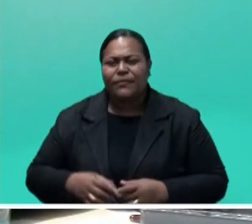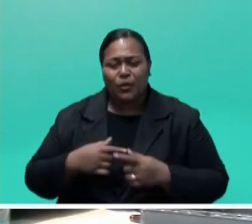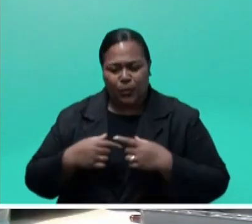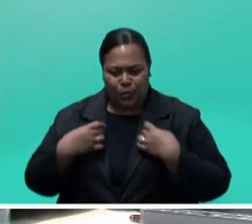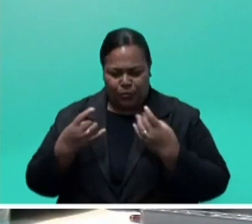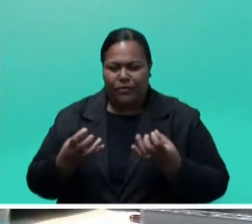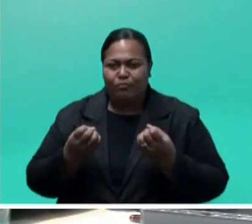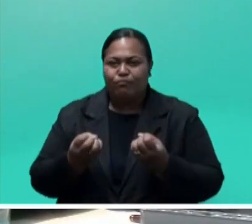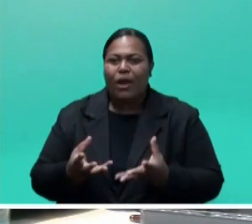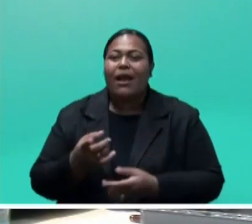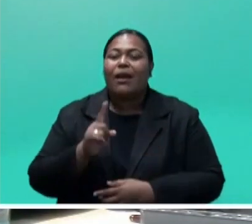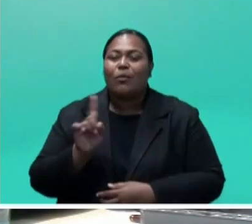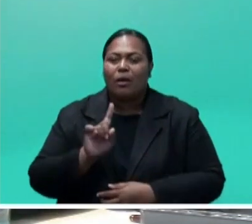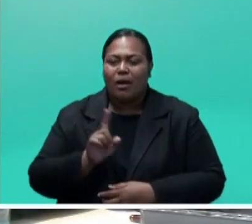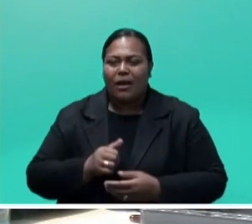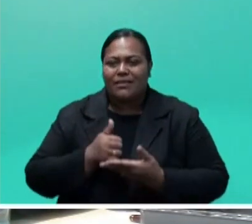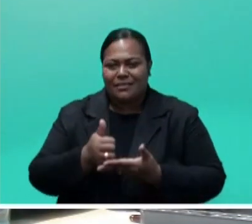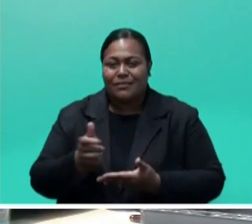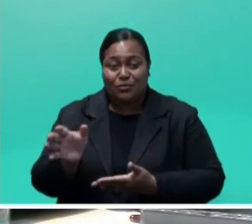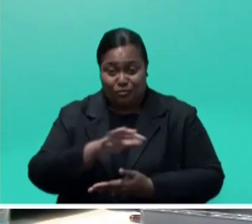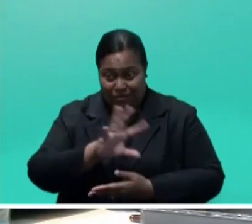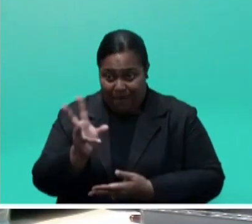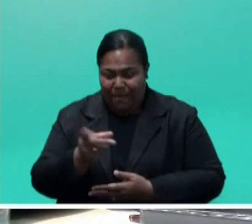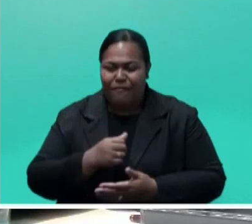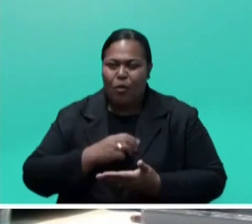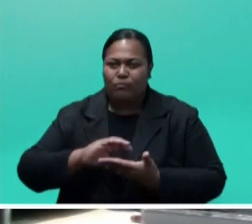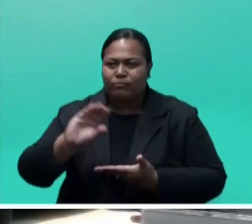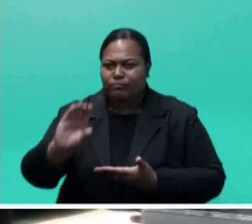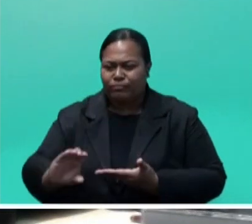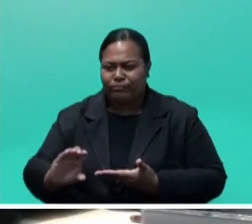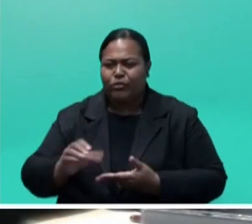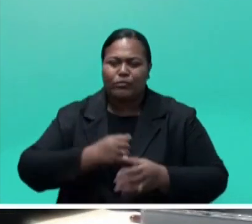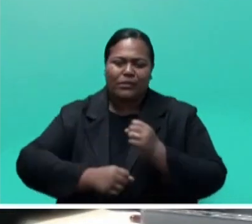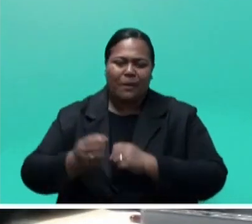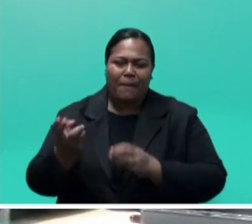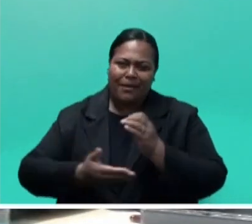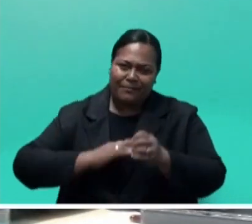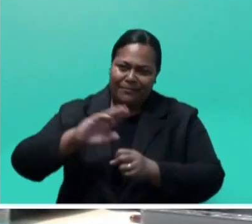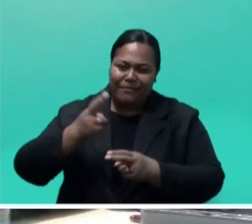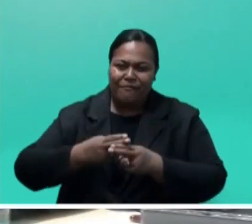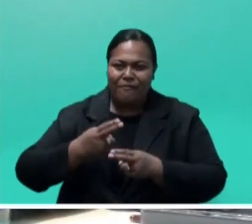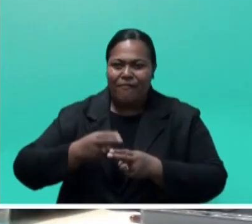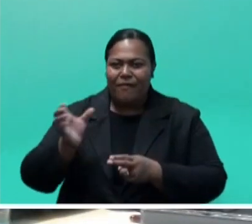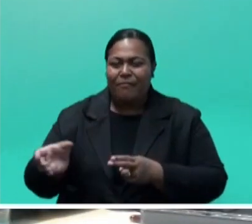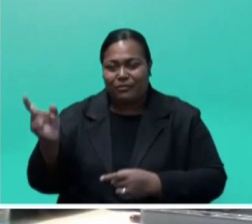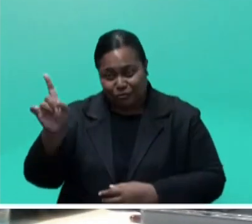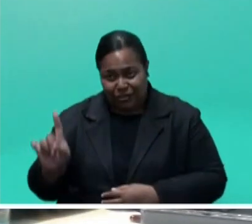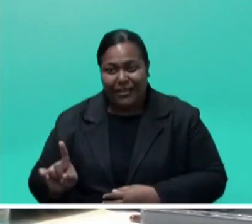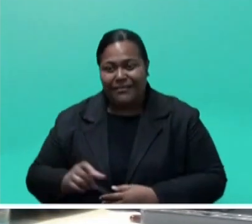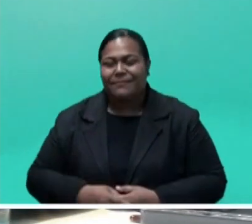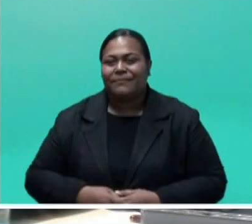assistance to them through grant programs to become a cane farmer tomorrow. In addition, Mr. Speaker,